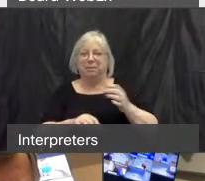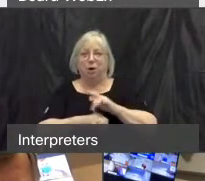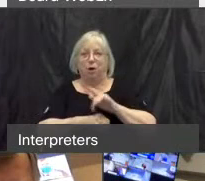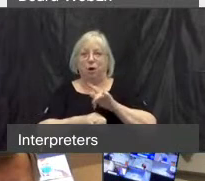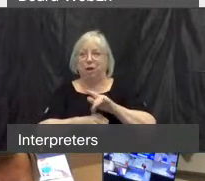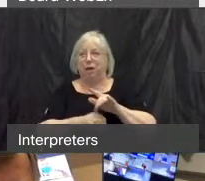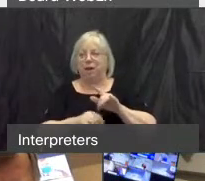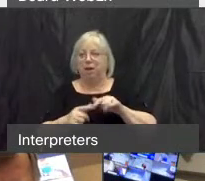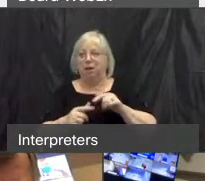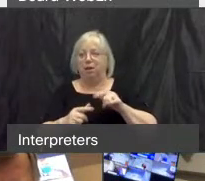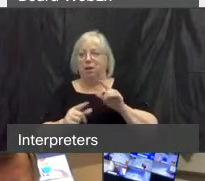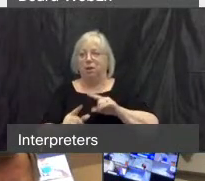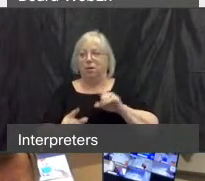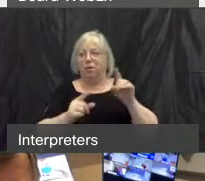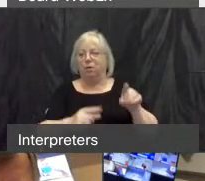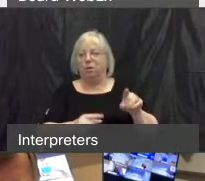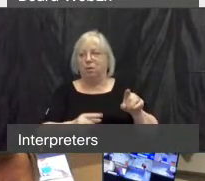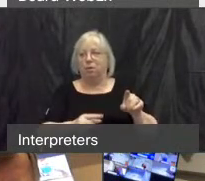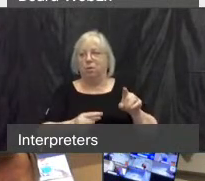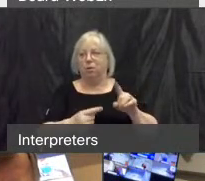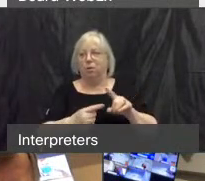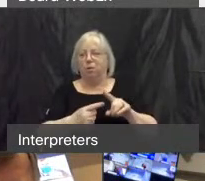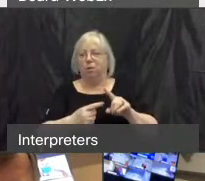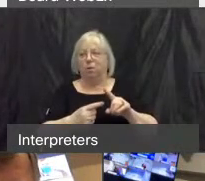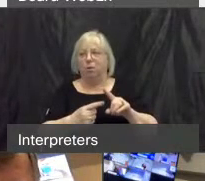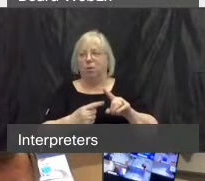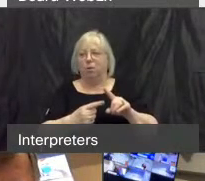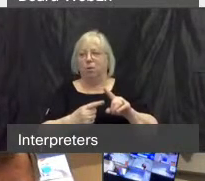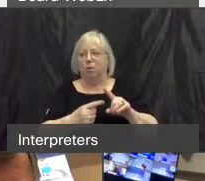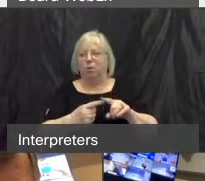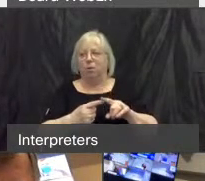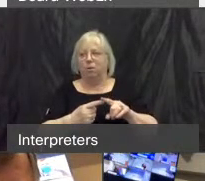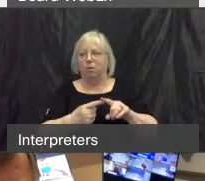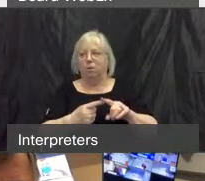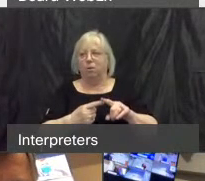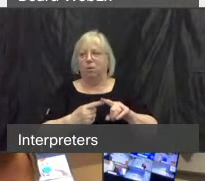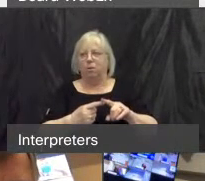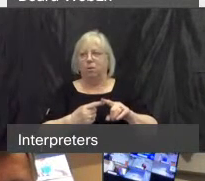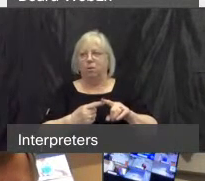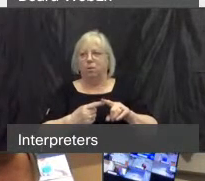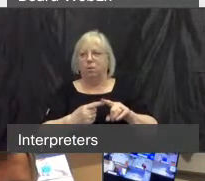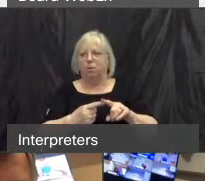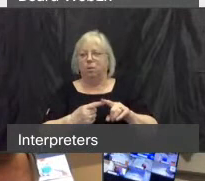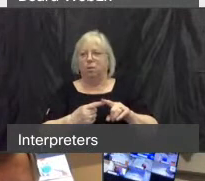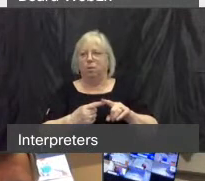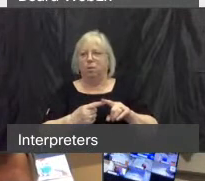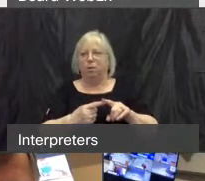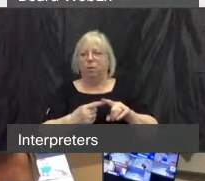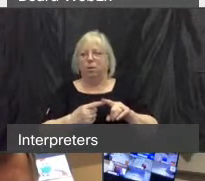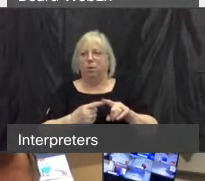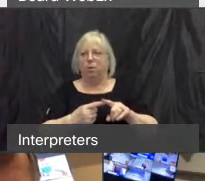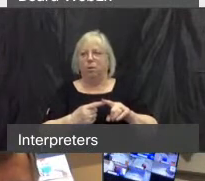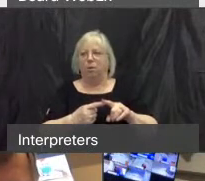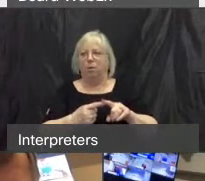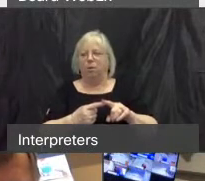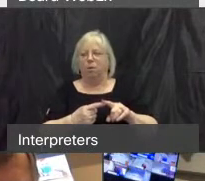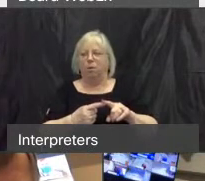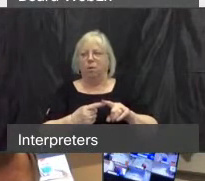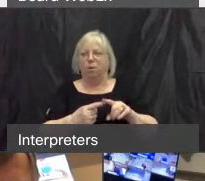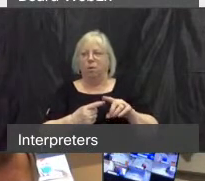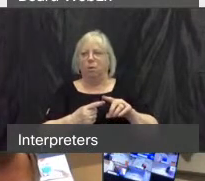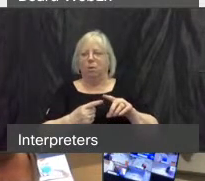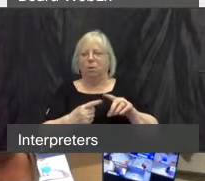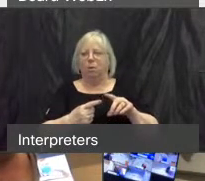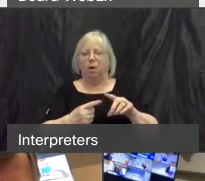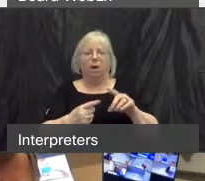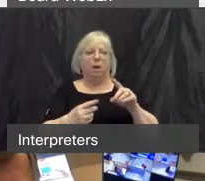early to go to Major Dean's visitation, the MEMS major who passed away